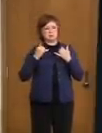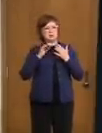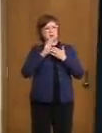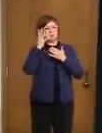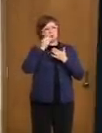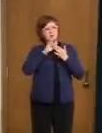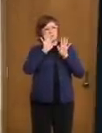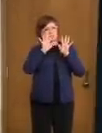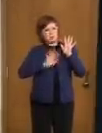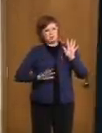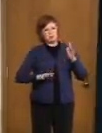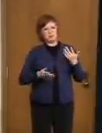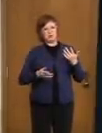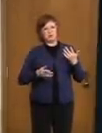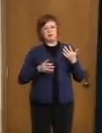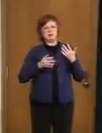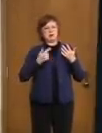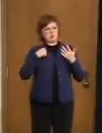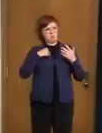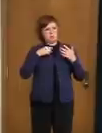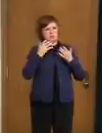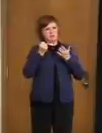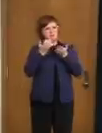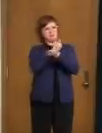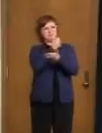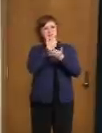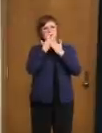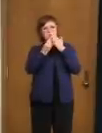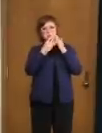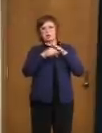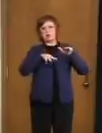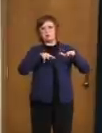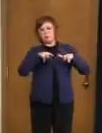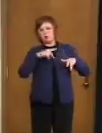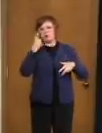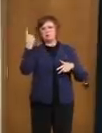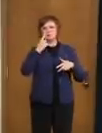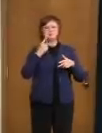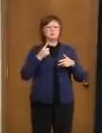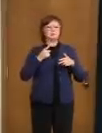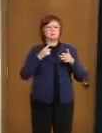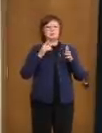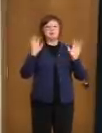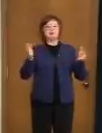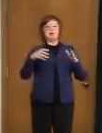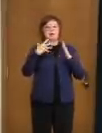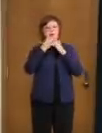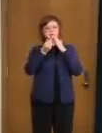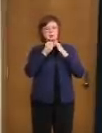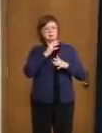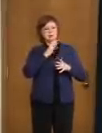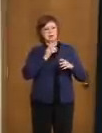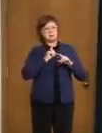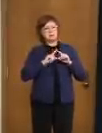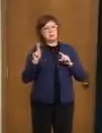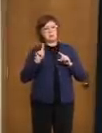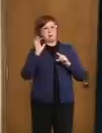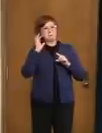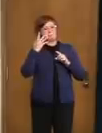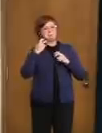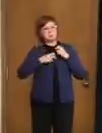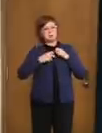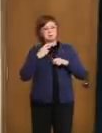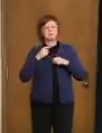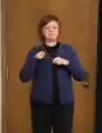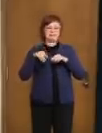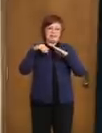time to spend time outdoors when you can. But it is those gatherings inside the home that can be